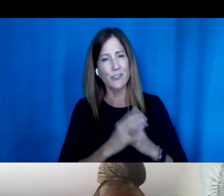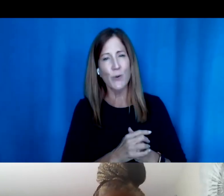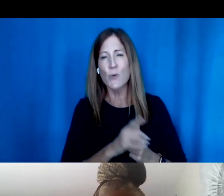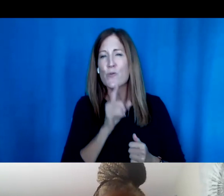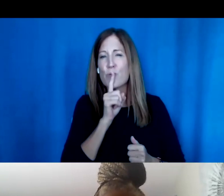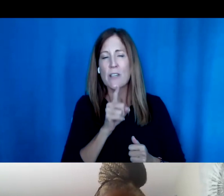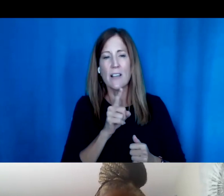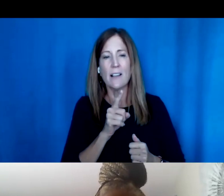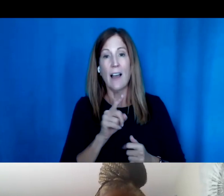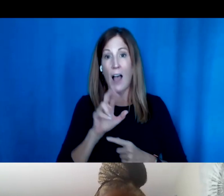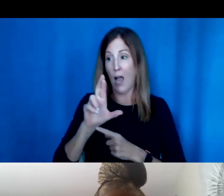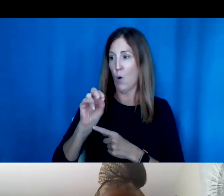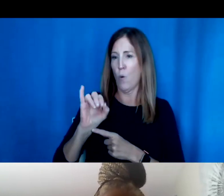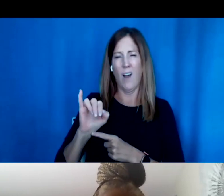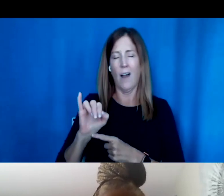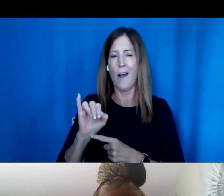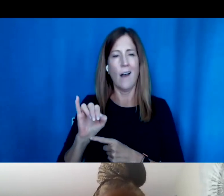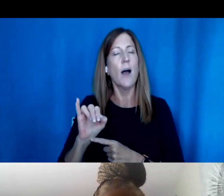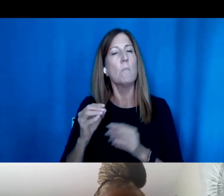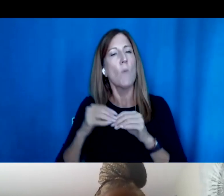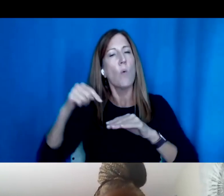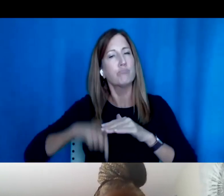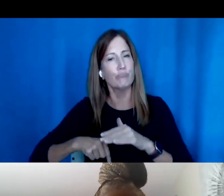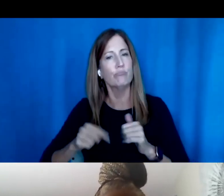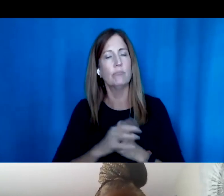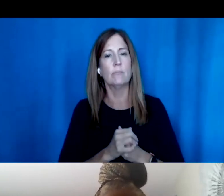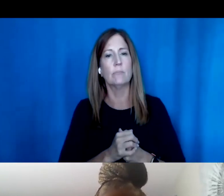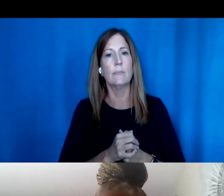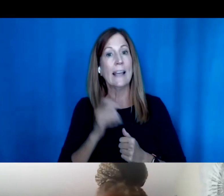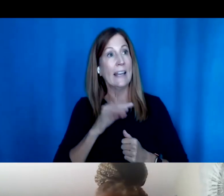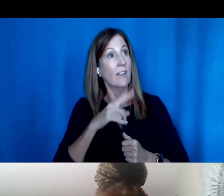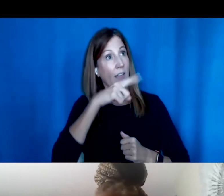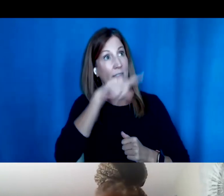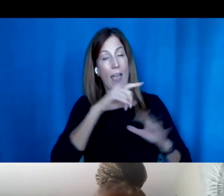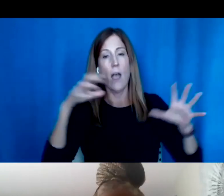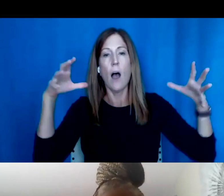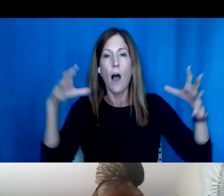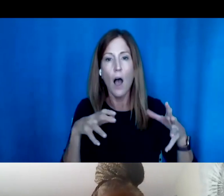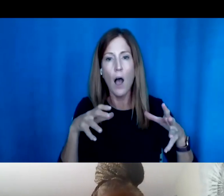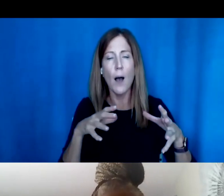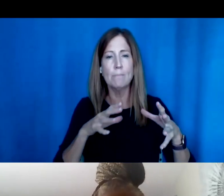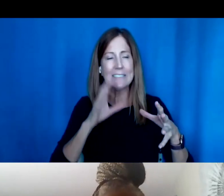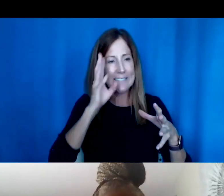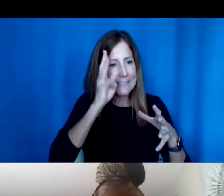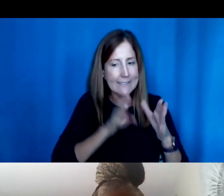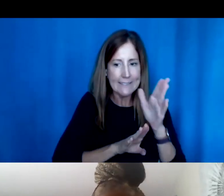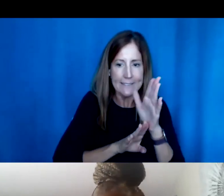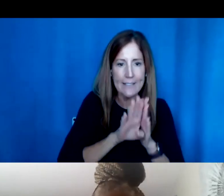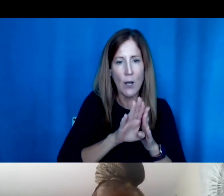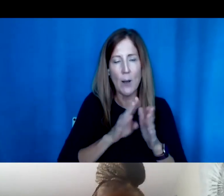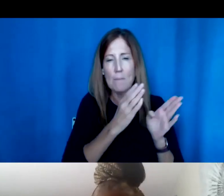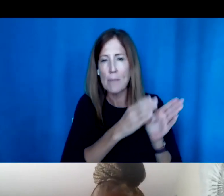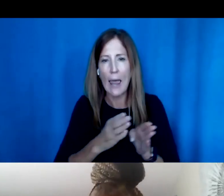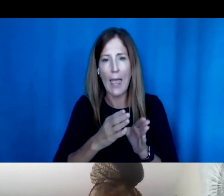just the ROI? And if they do, have they come together and develop a plan, and